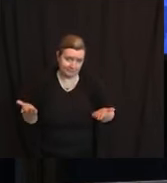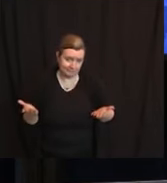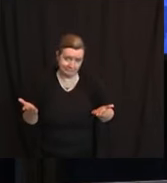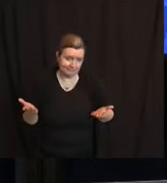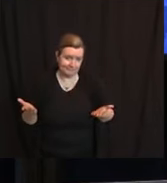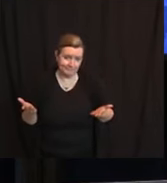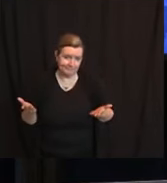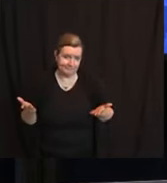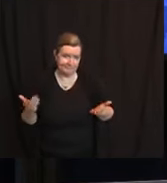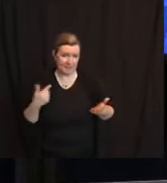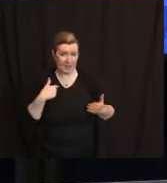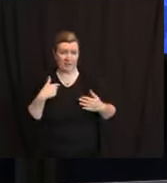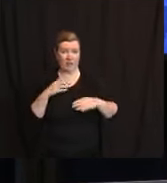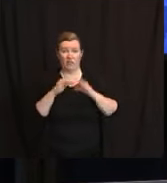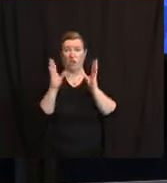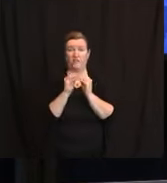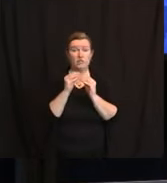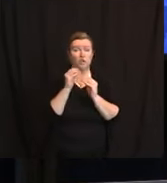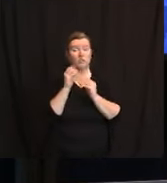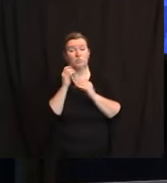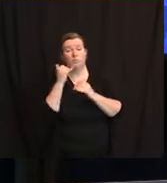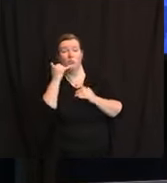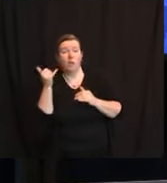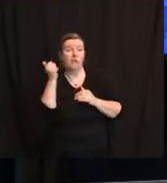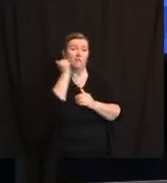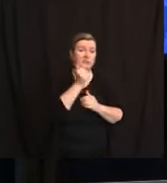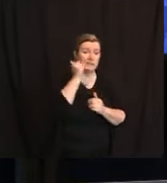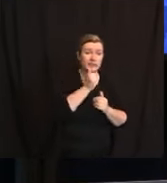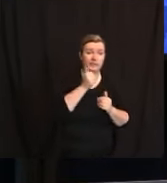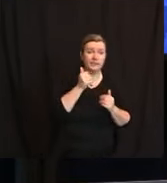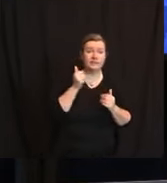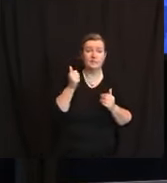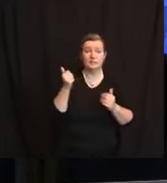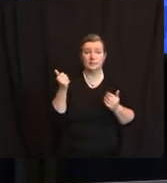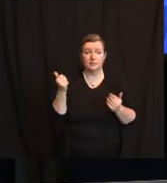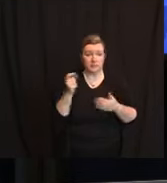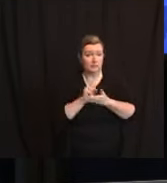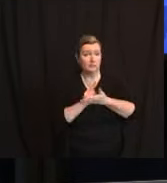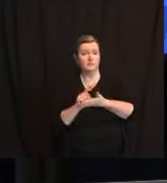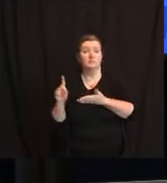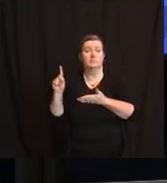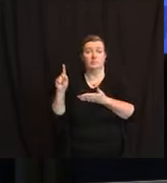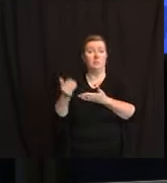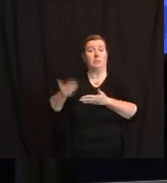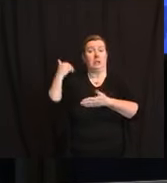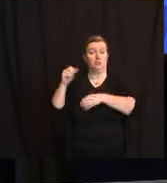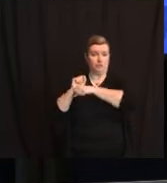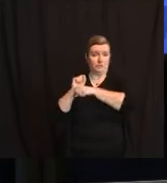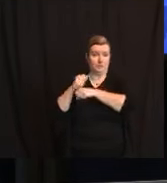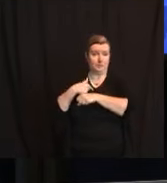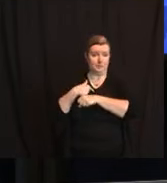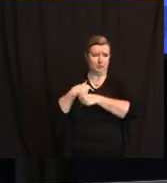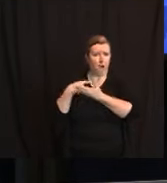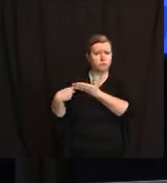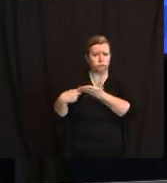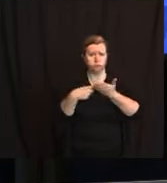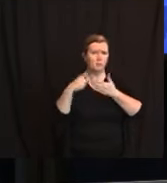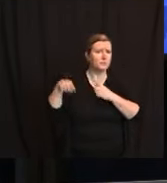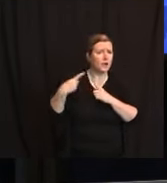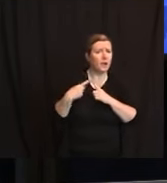I've been going to these conferences in this job, my last job, about UI systems. And quite frankly, some state might have a prettier looking website than